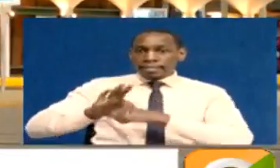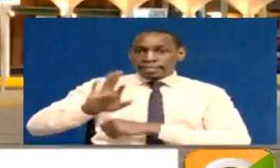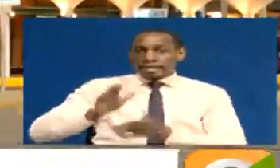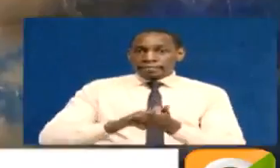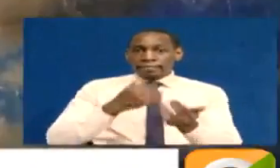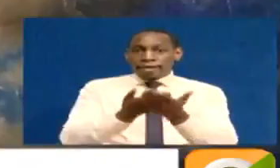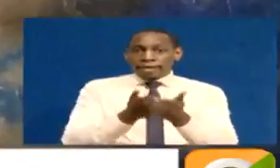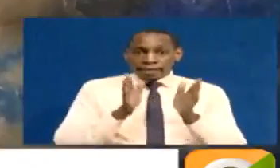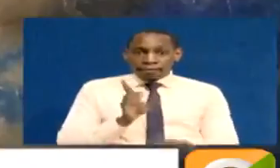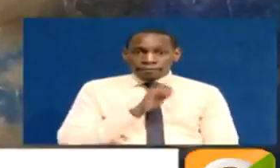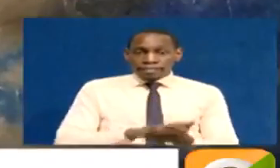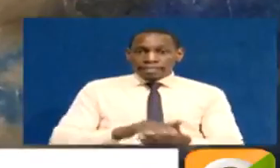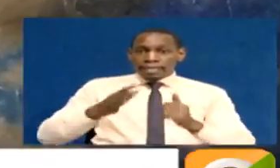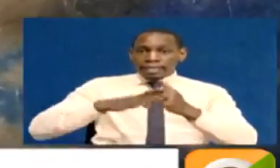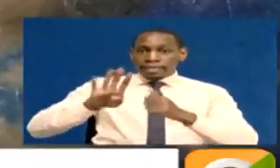305,635 arrivals,